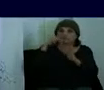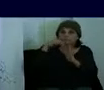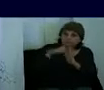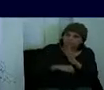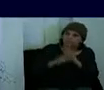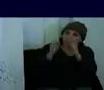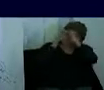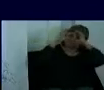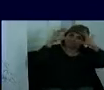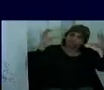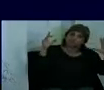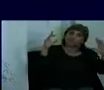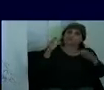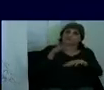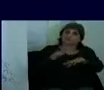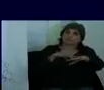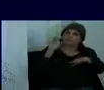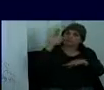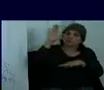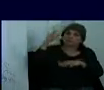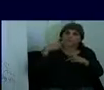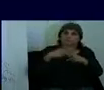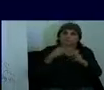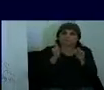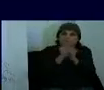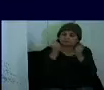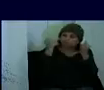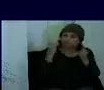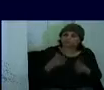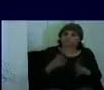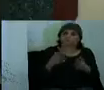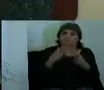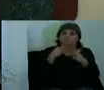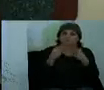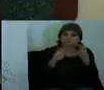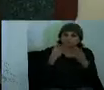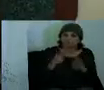our vision of calling your name with many voices.